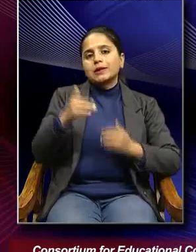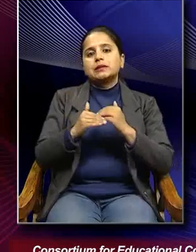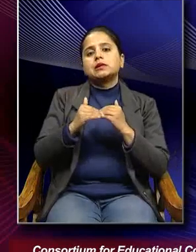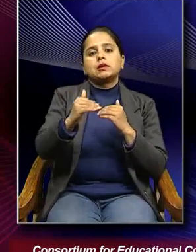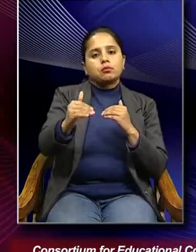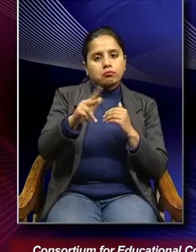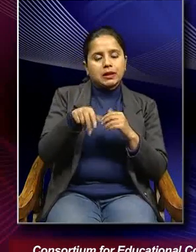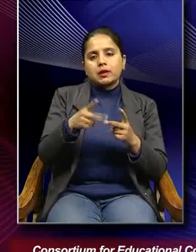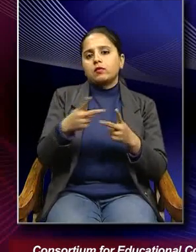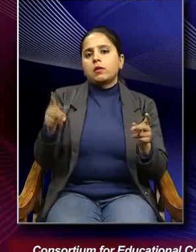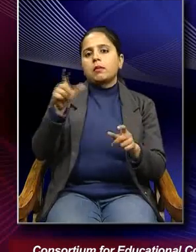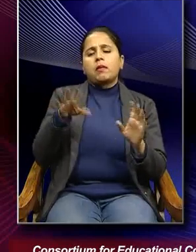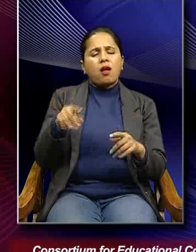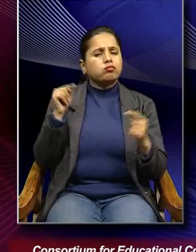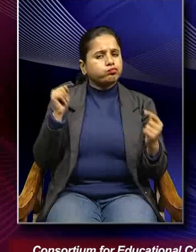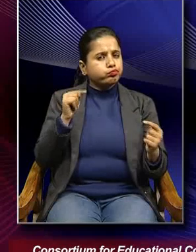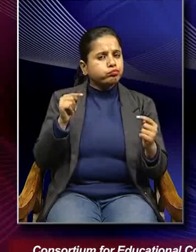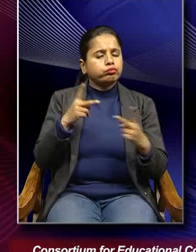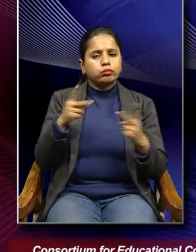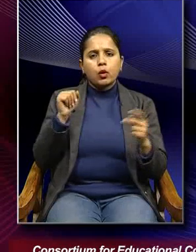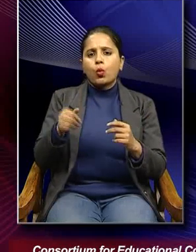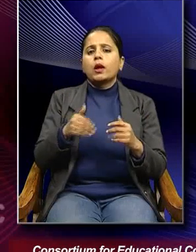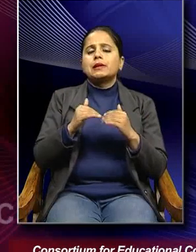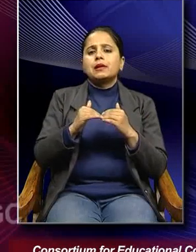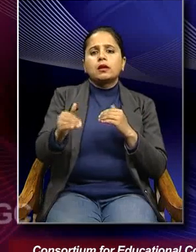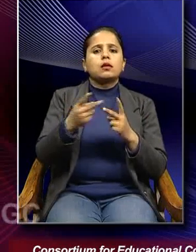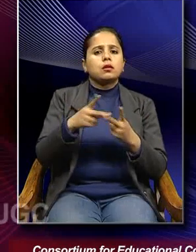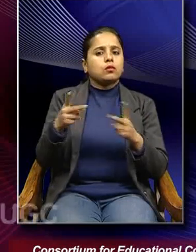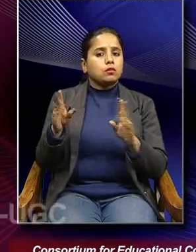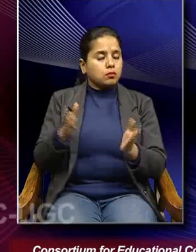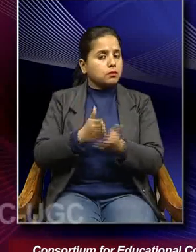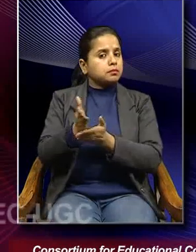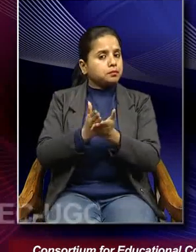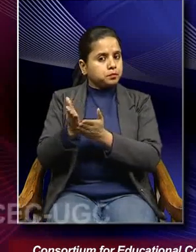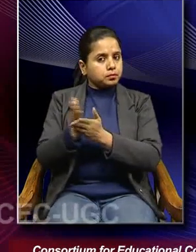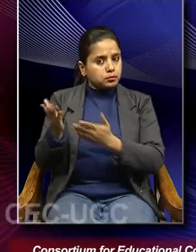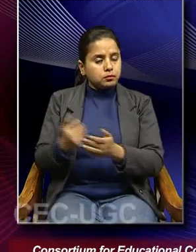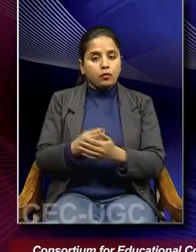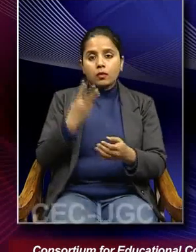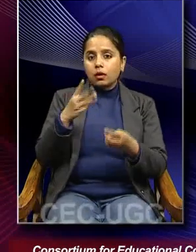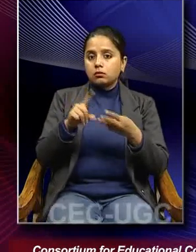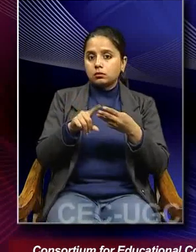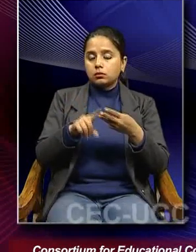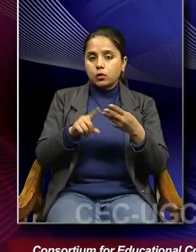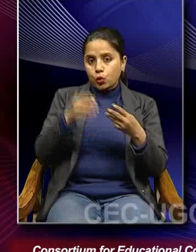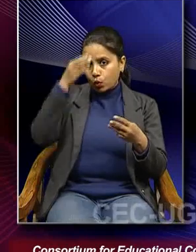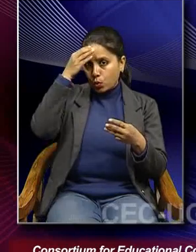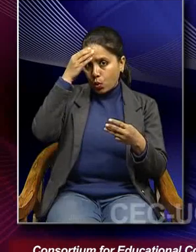sustainability? Different people have argued different ways of sustainability. The three concepts of